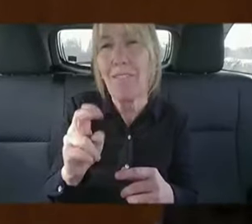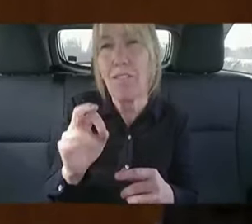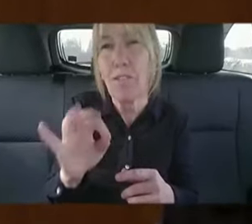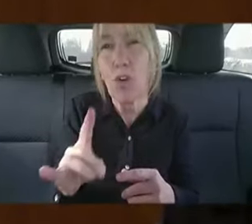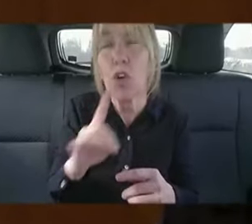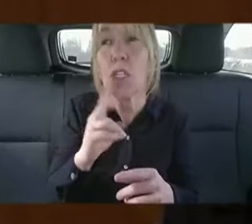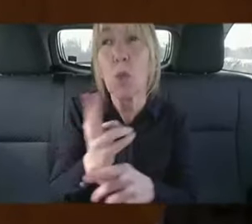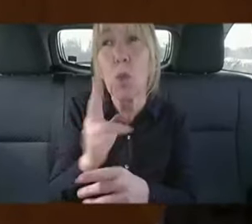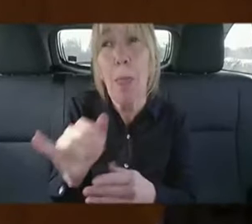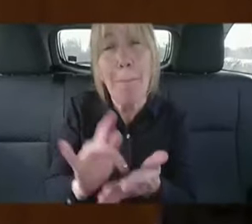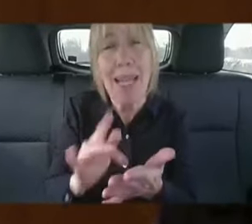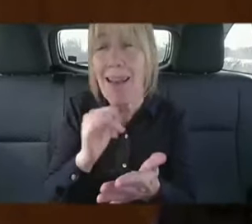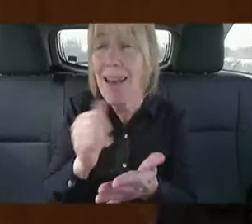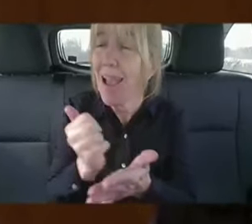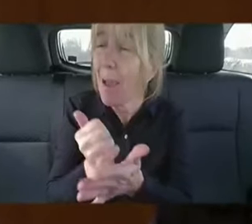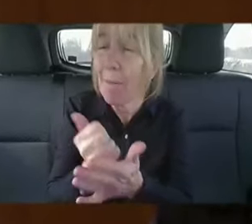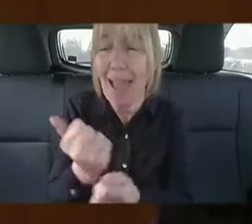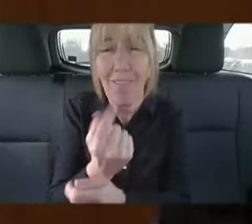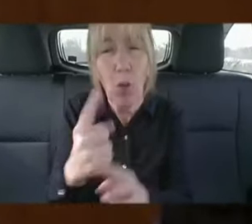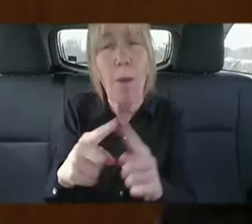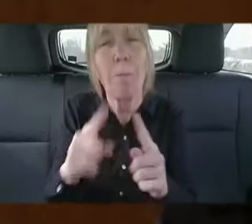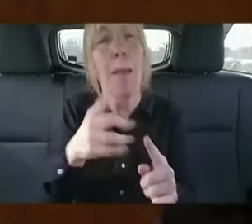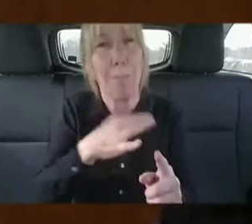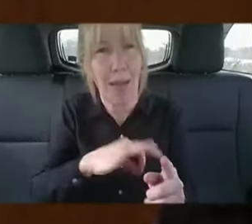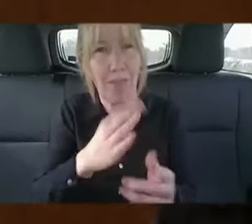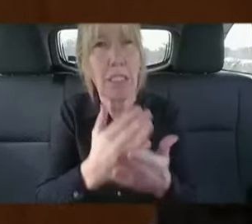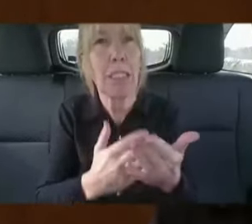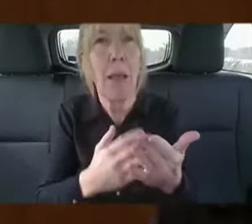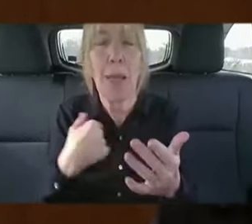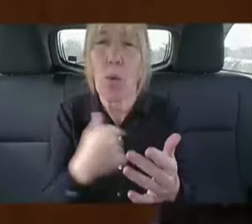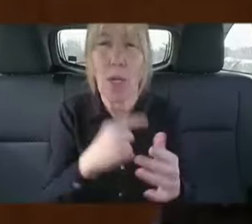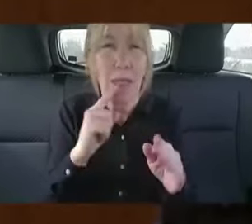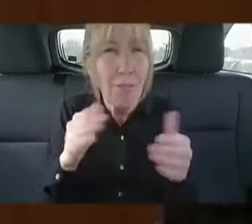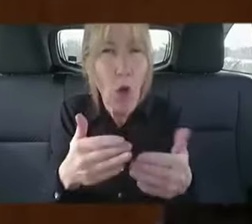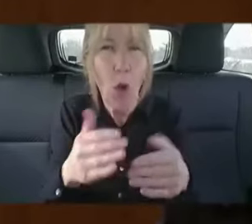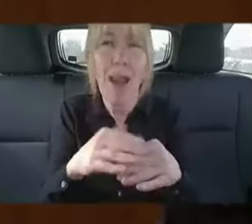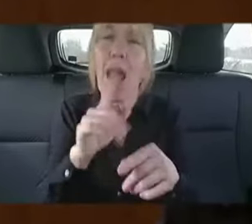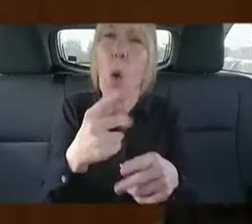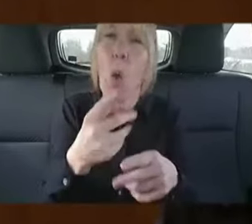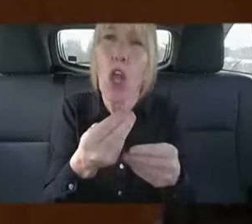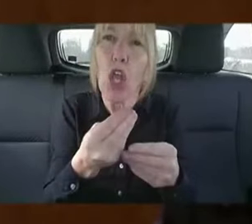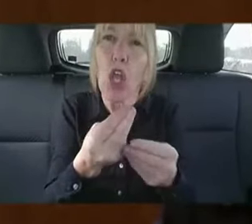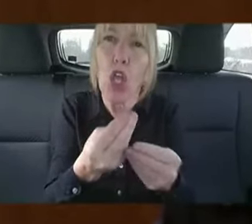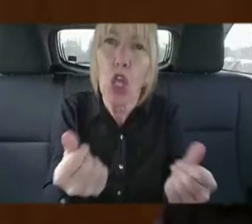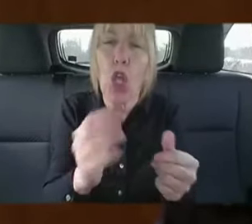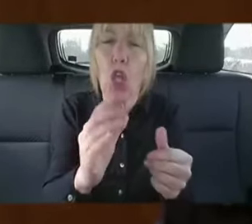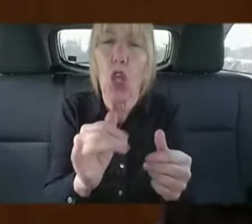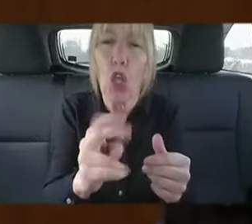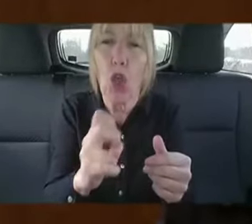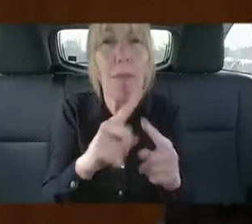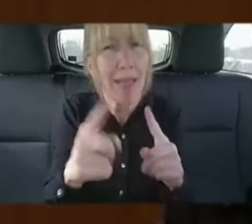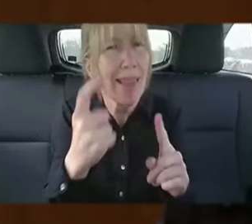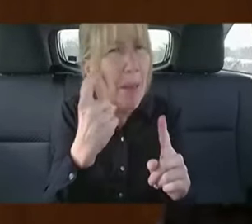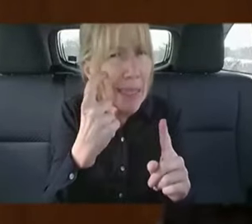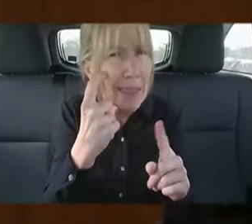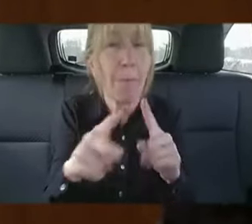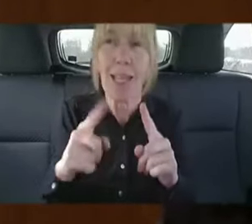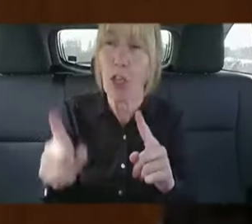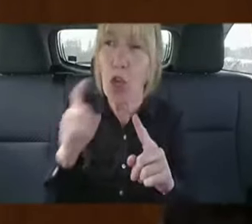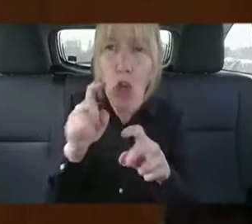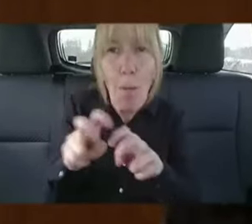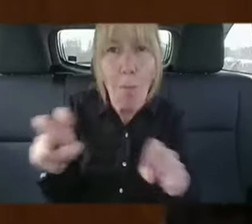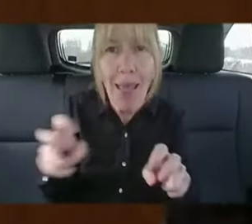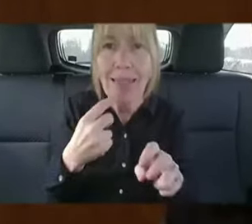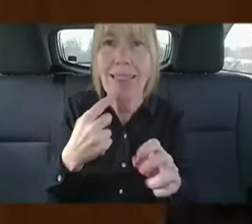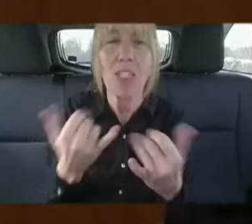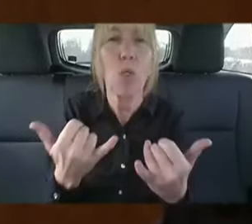but is very beneficial for some. And I think that we need to focus not only on curative treatments, because of course that makes sense, but as you heard the panel say today, we